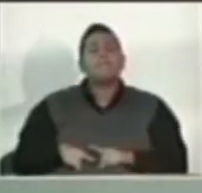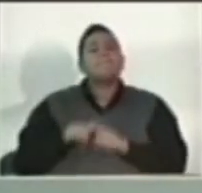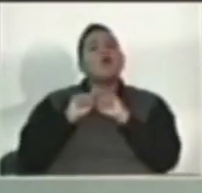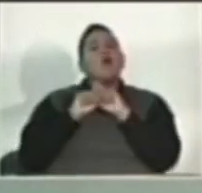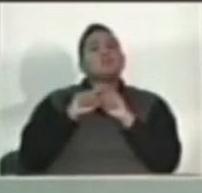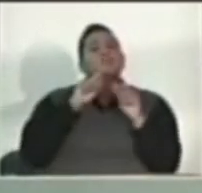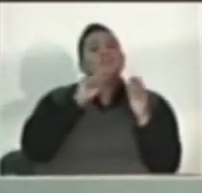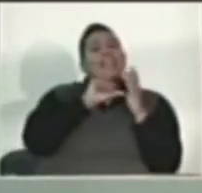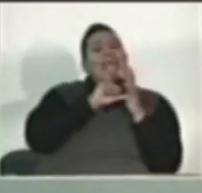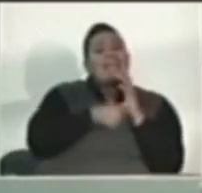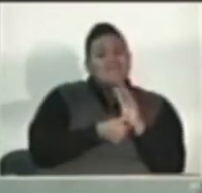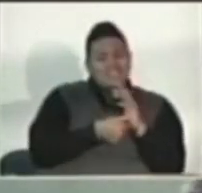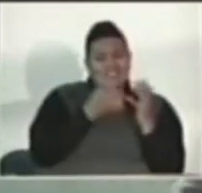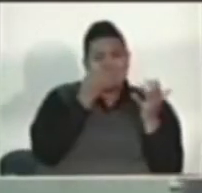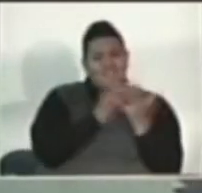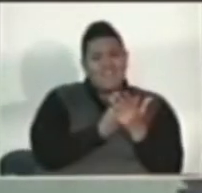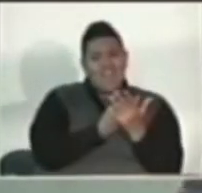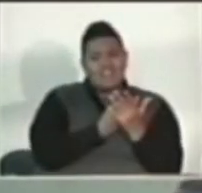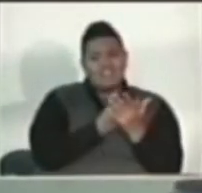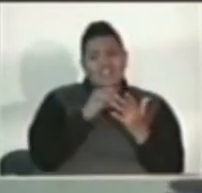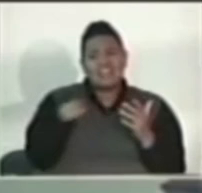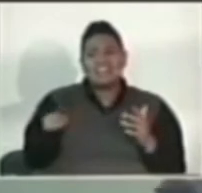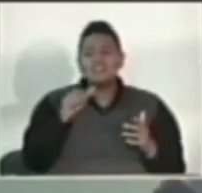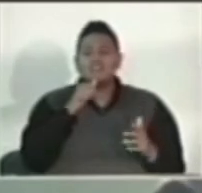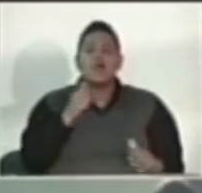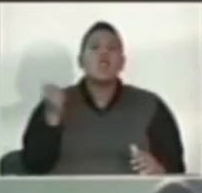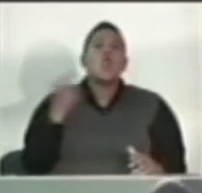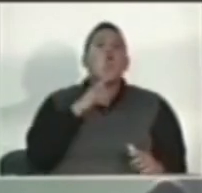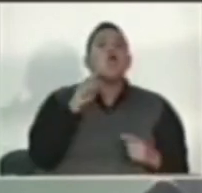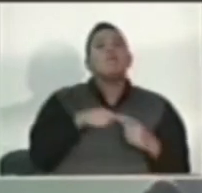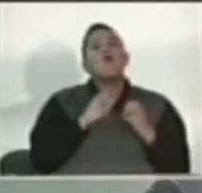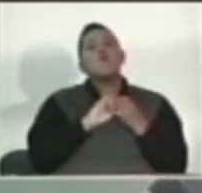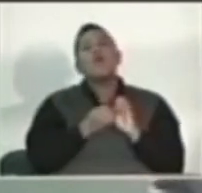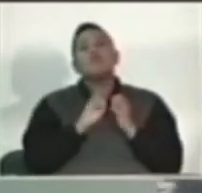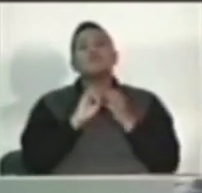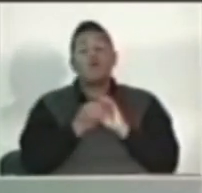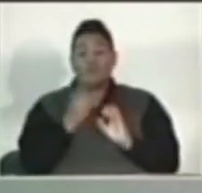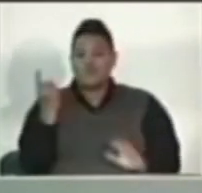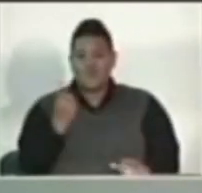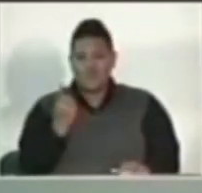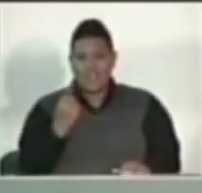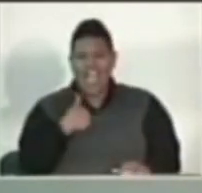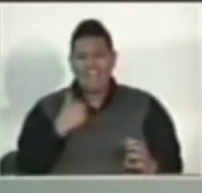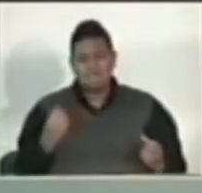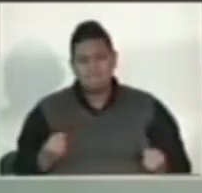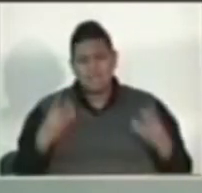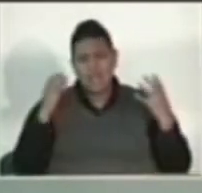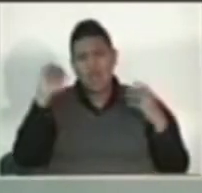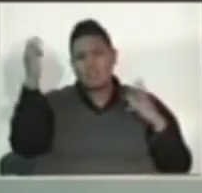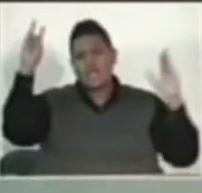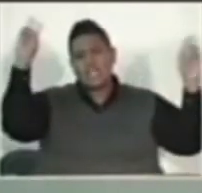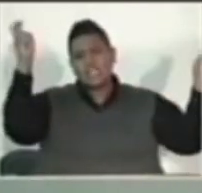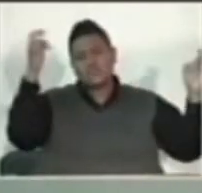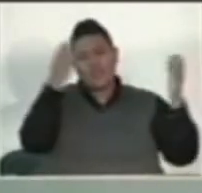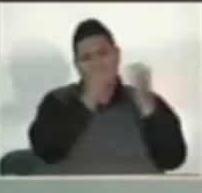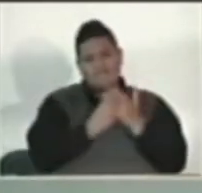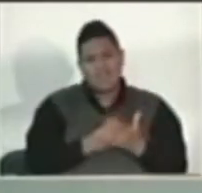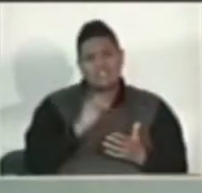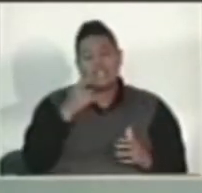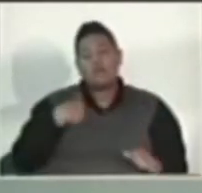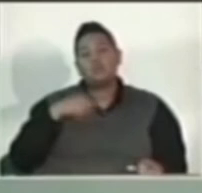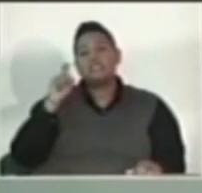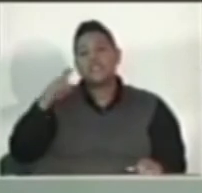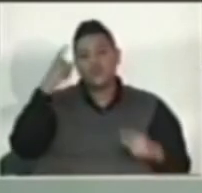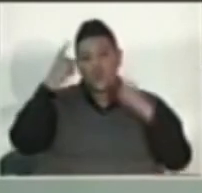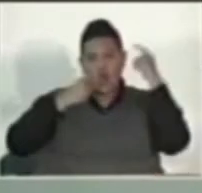to emphasize the fact that this is not all about the numbers. There are many other factors, Mr. Speaker, that we need to